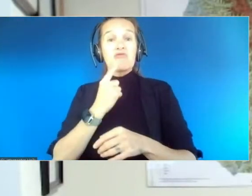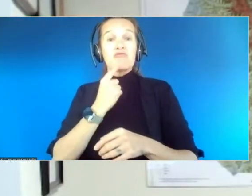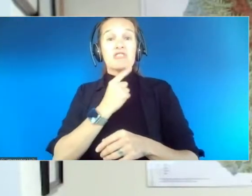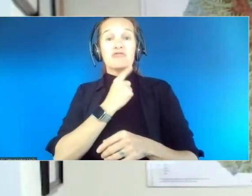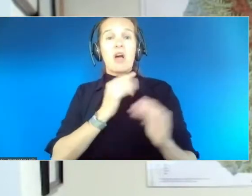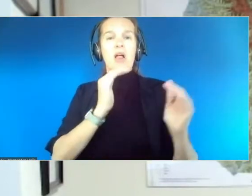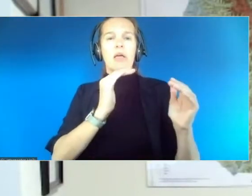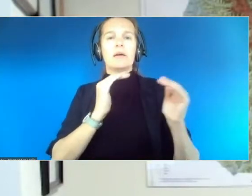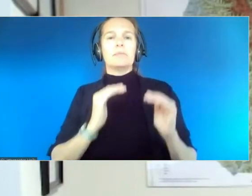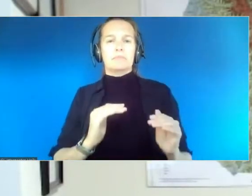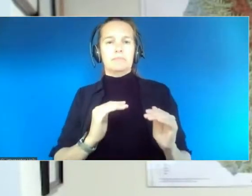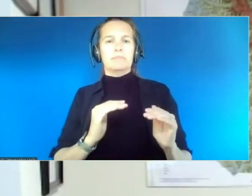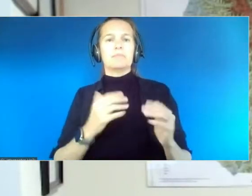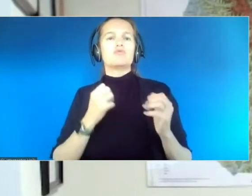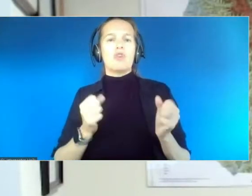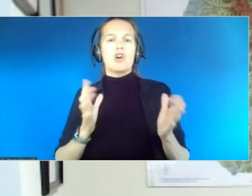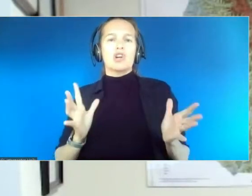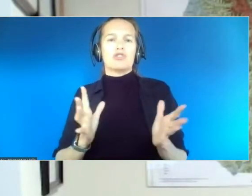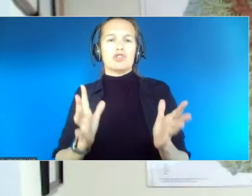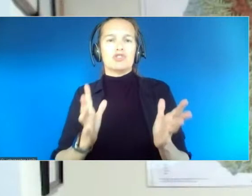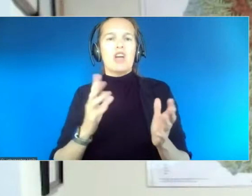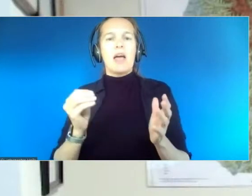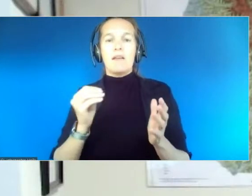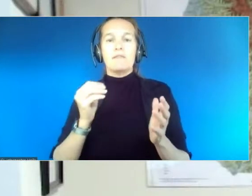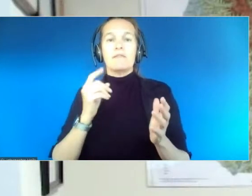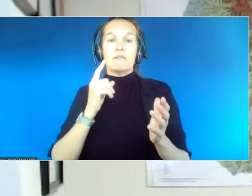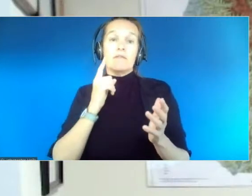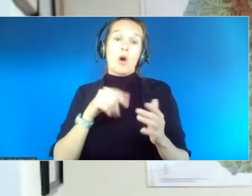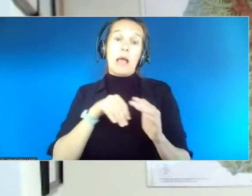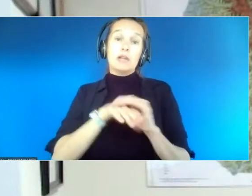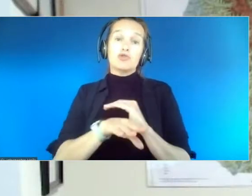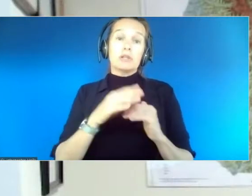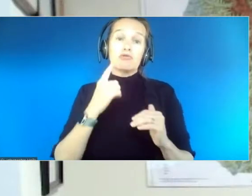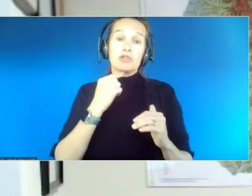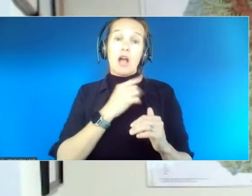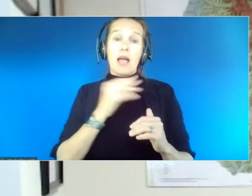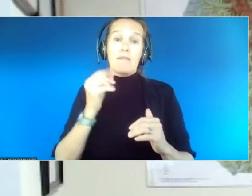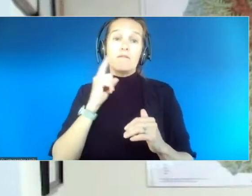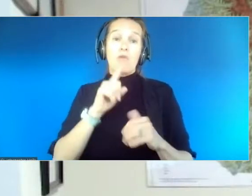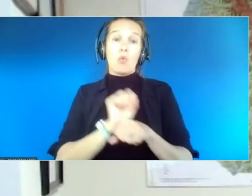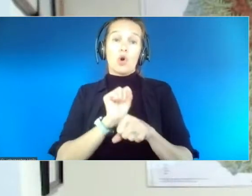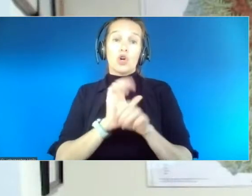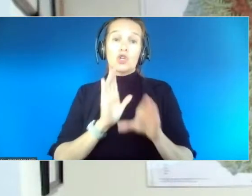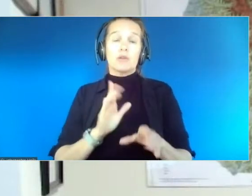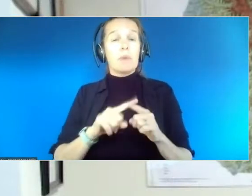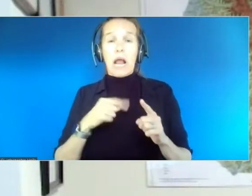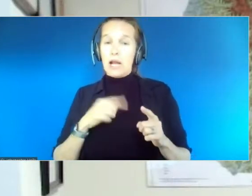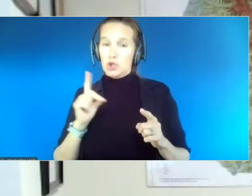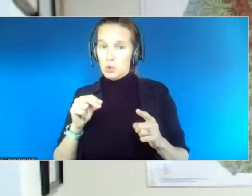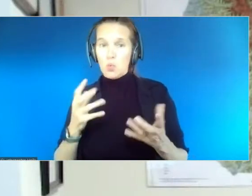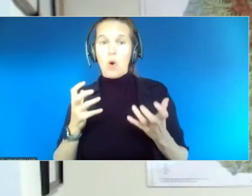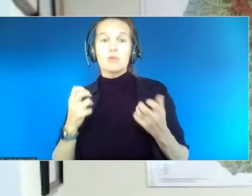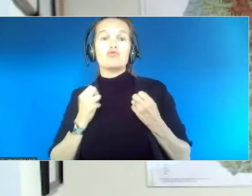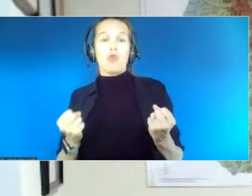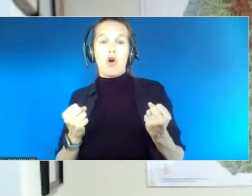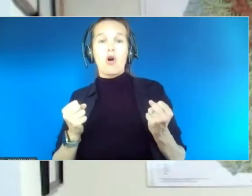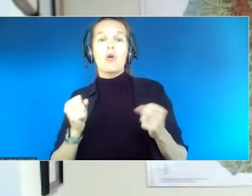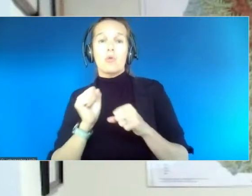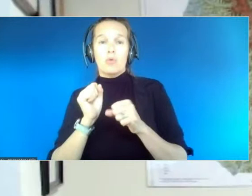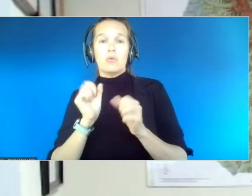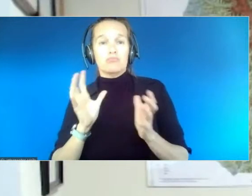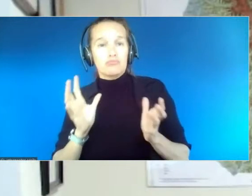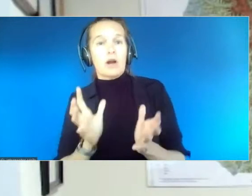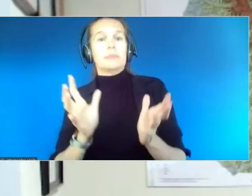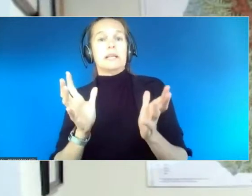the employees to be vaccinated. But I wanted it to be strong recommendations. And then I thought that it was very important that